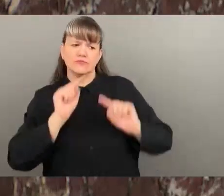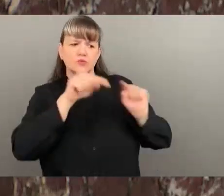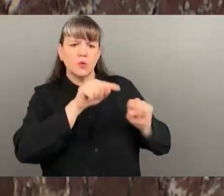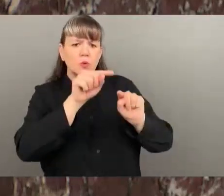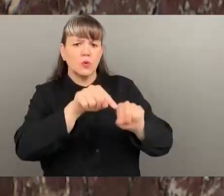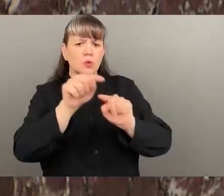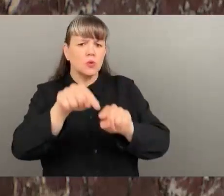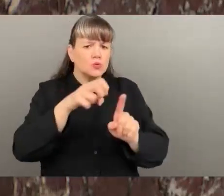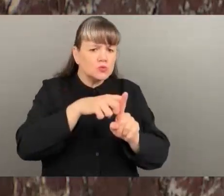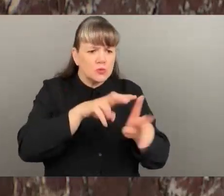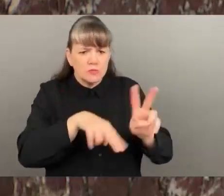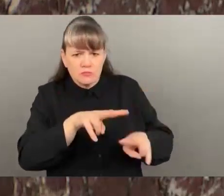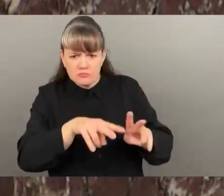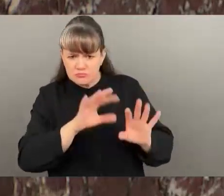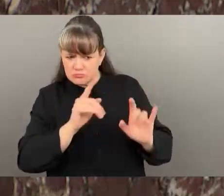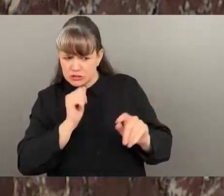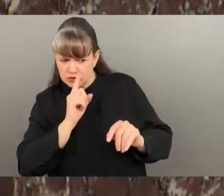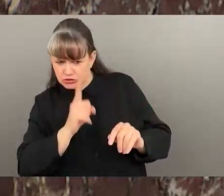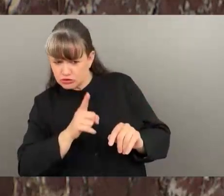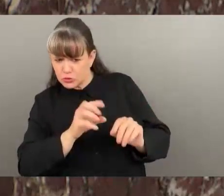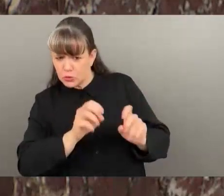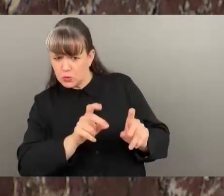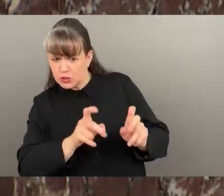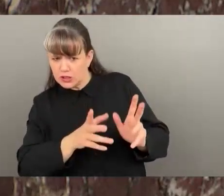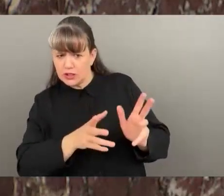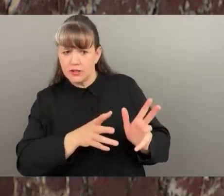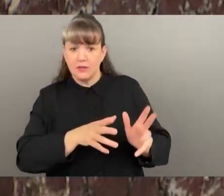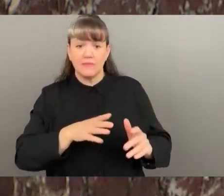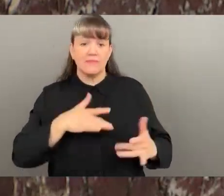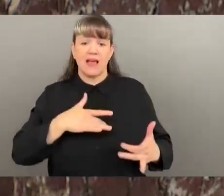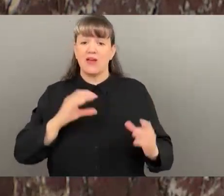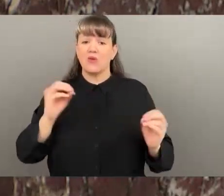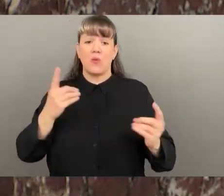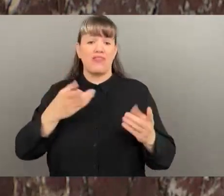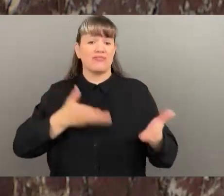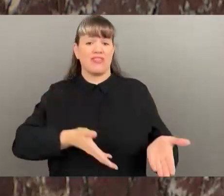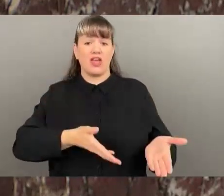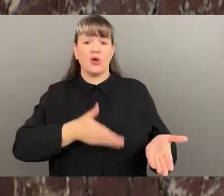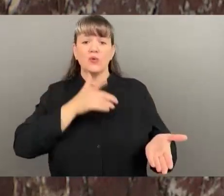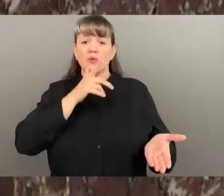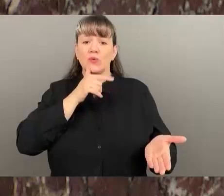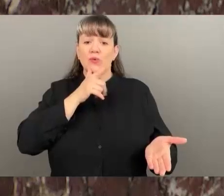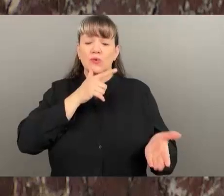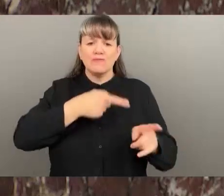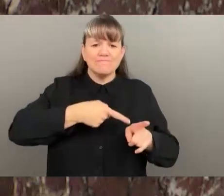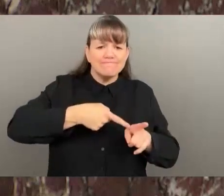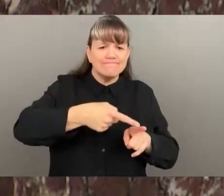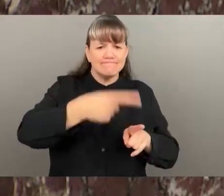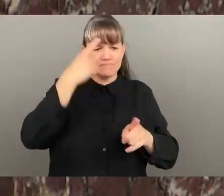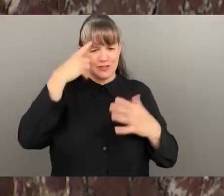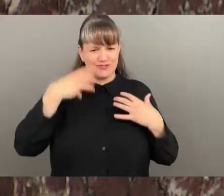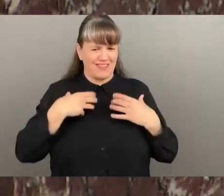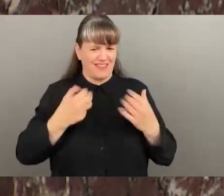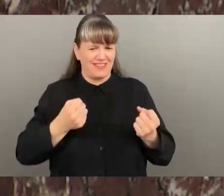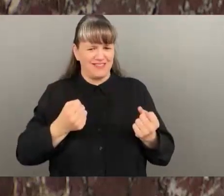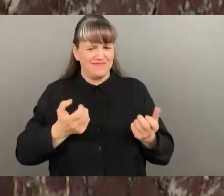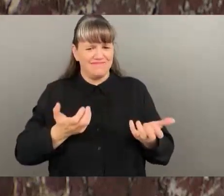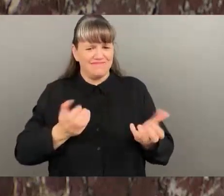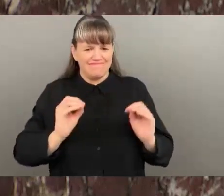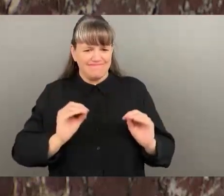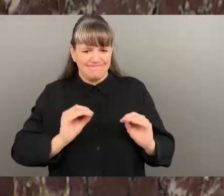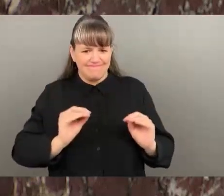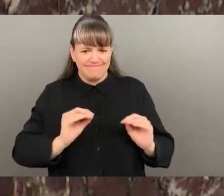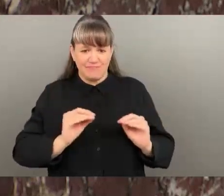Wellness checks have resulted in increased harms or even death to the individual who needed help.